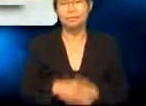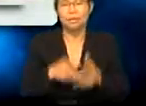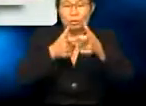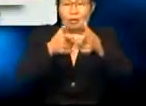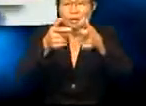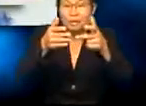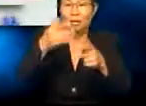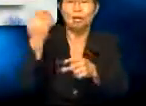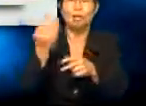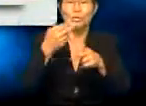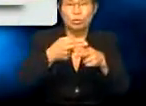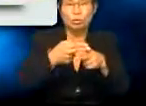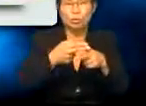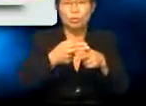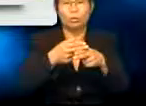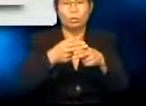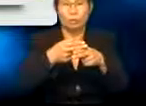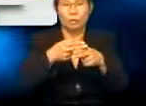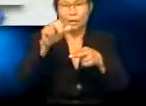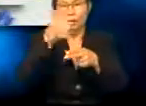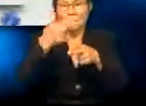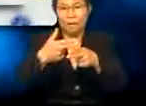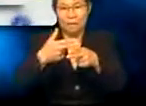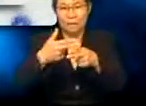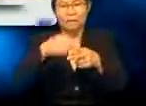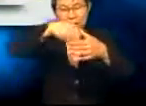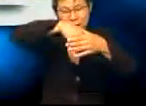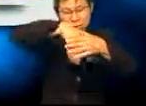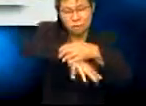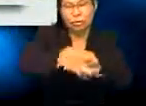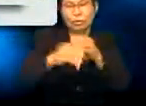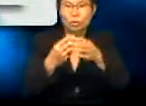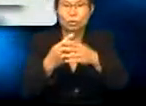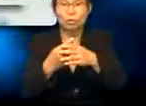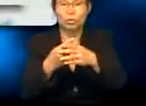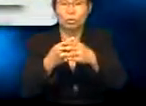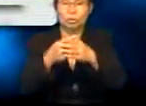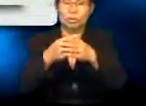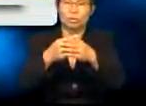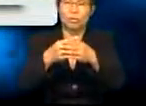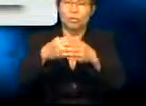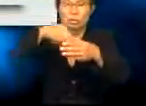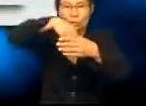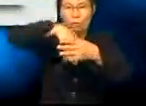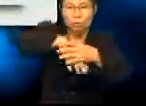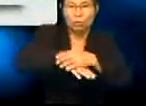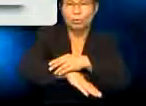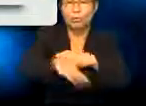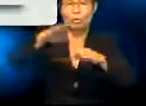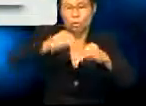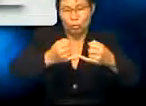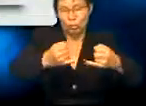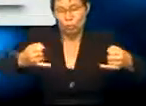Runners are also known as stolons, and these are stems that grow horizontally on the ground.